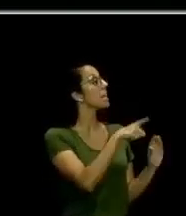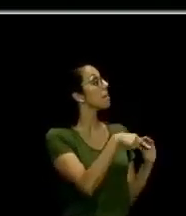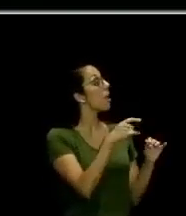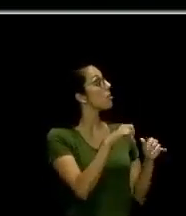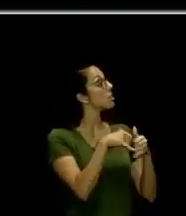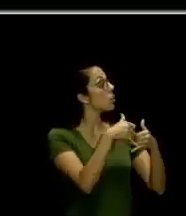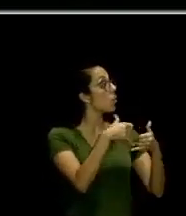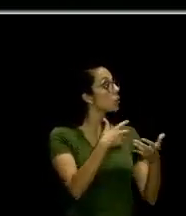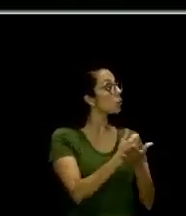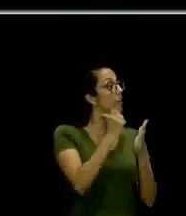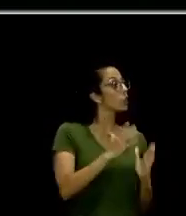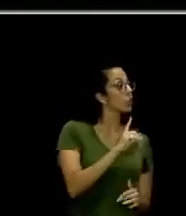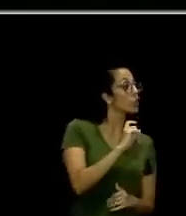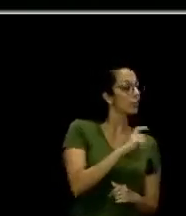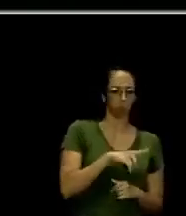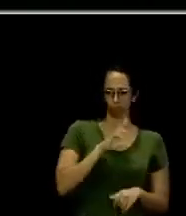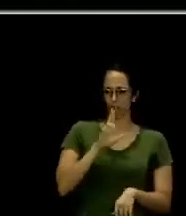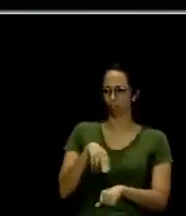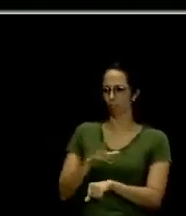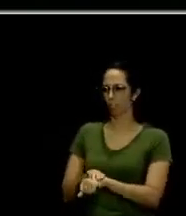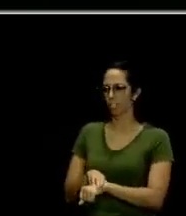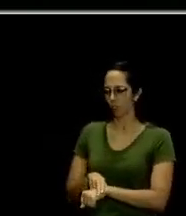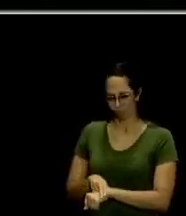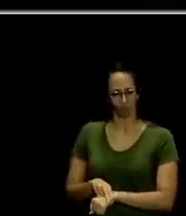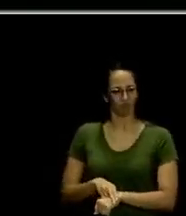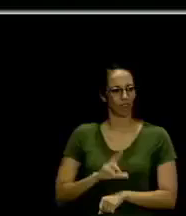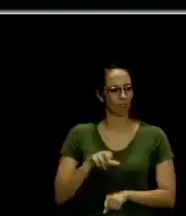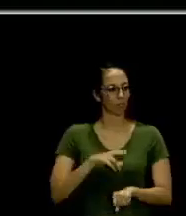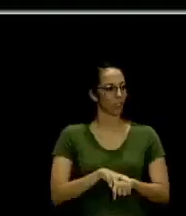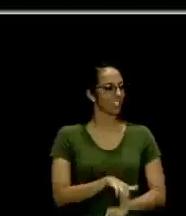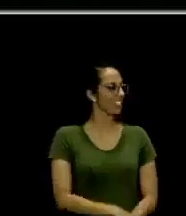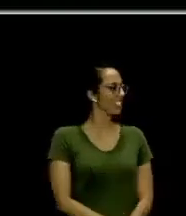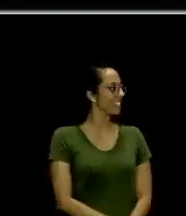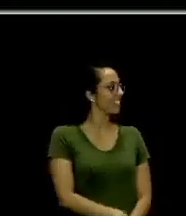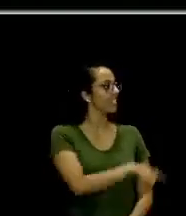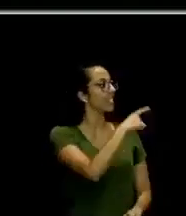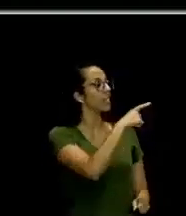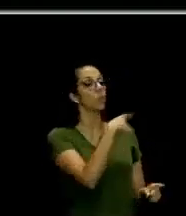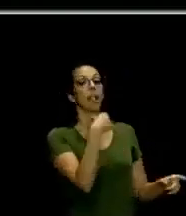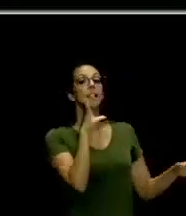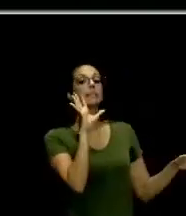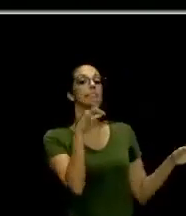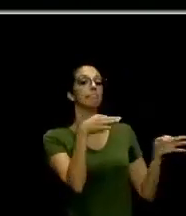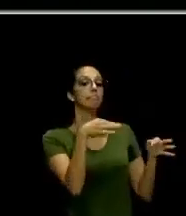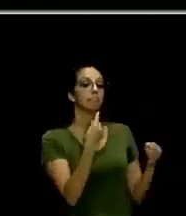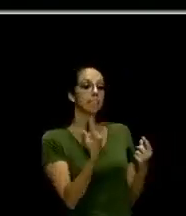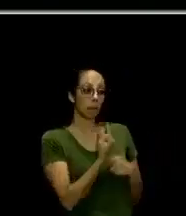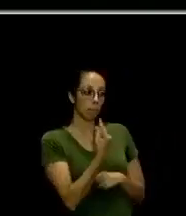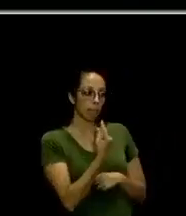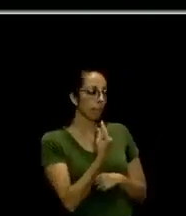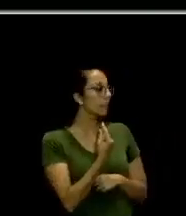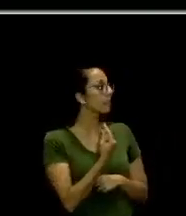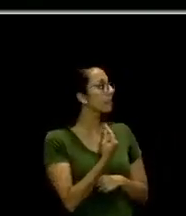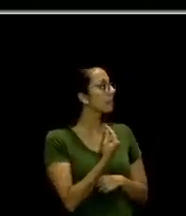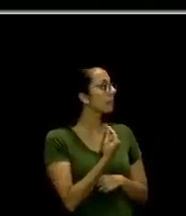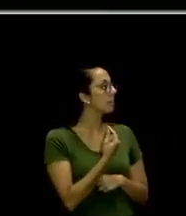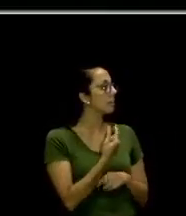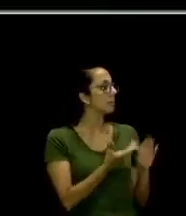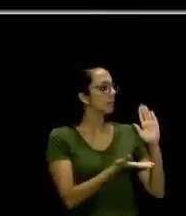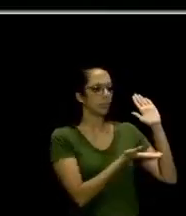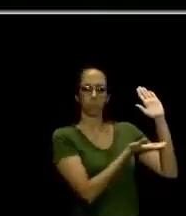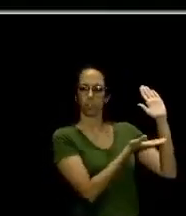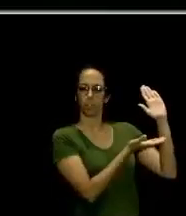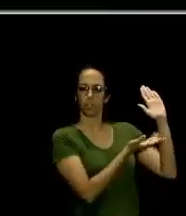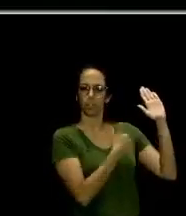winner? Absolutely. They're going to say something. Of course, she's not here, so we're going to... I'm starting to look more and more